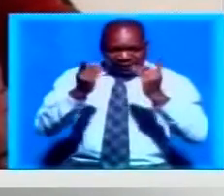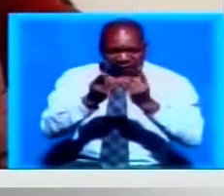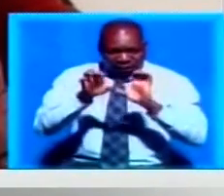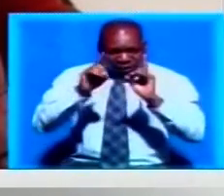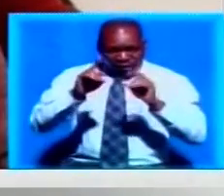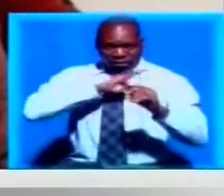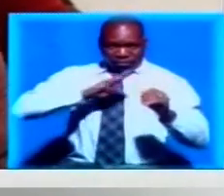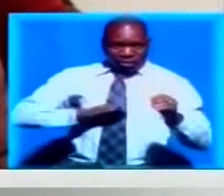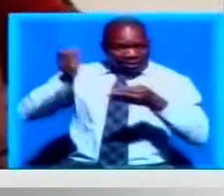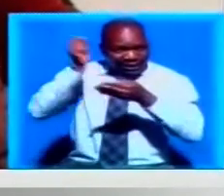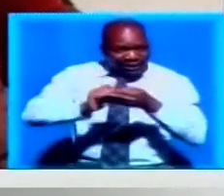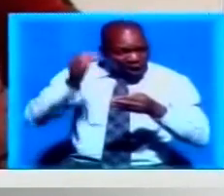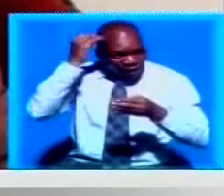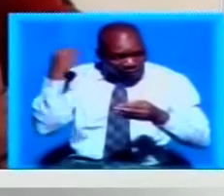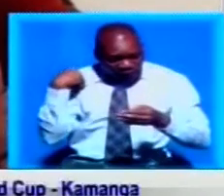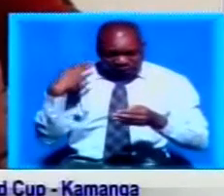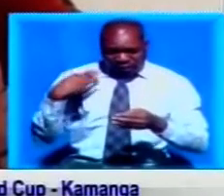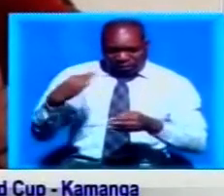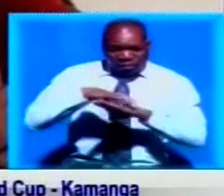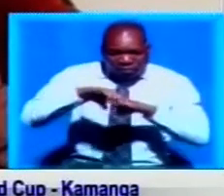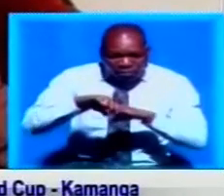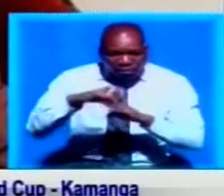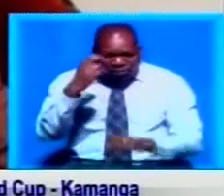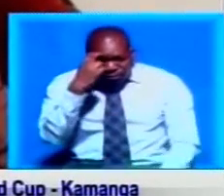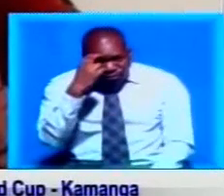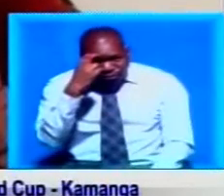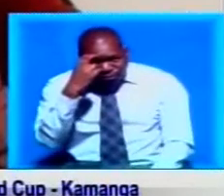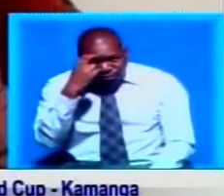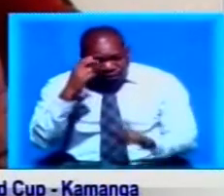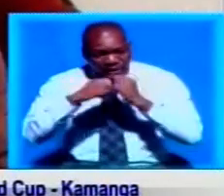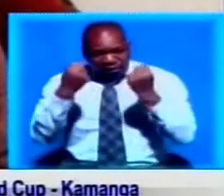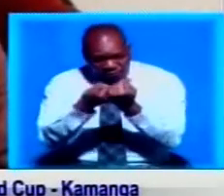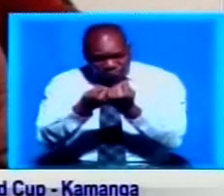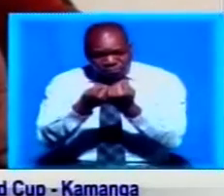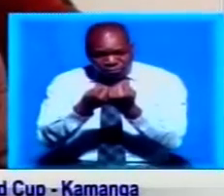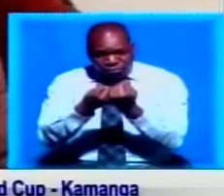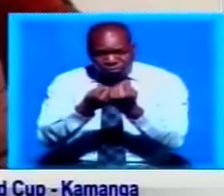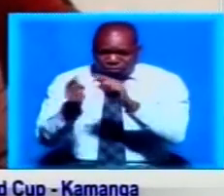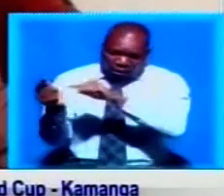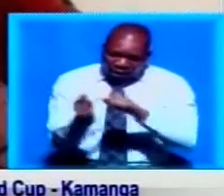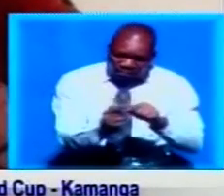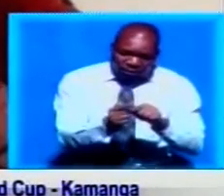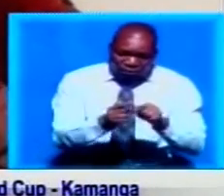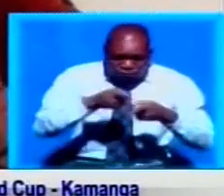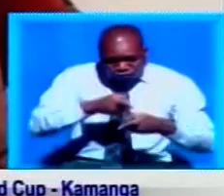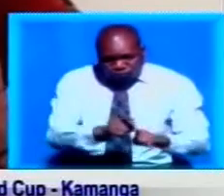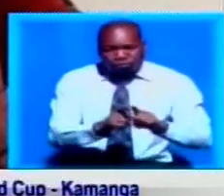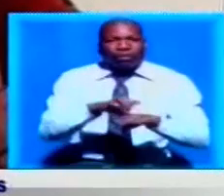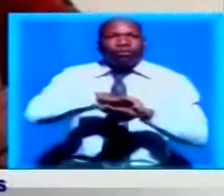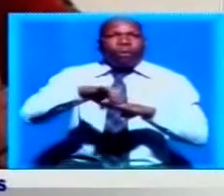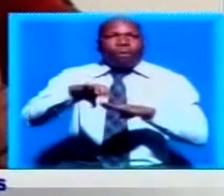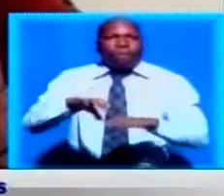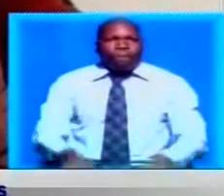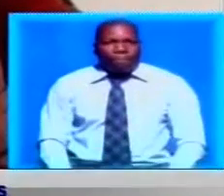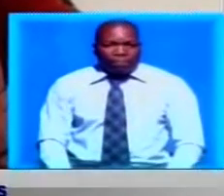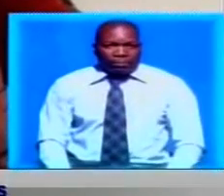Secretaries' offices are waiting collection by the team from the Teaching Council of Zambia. I also wish to maybe make this indication